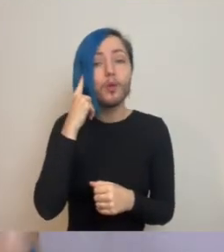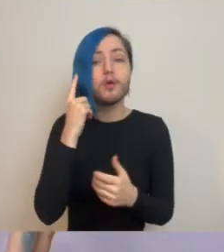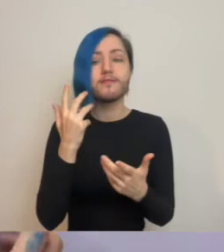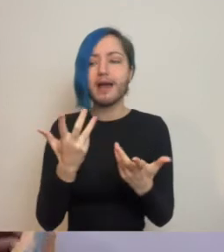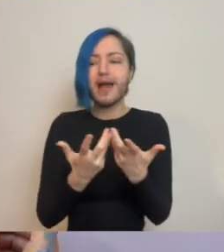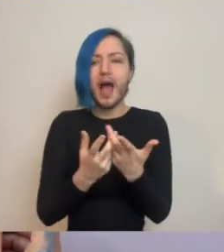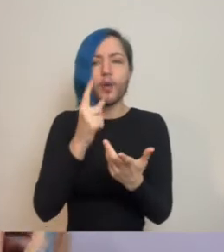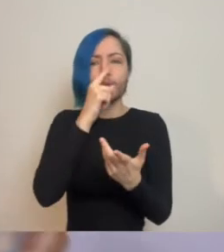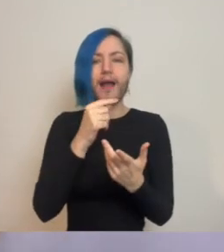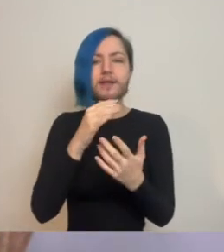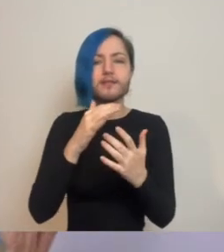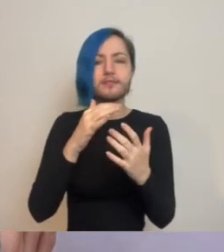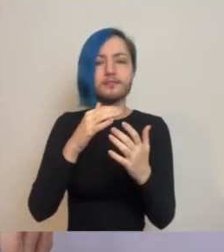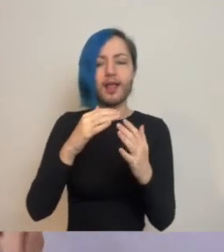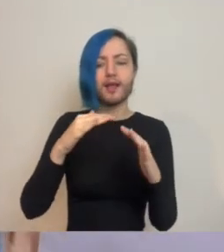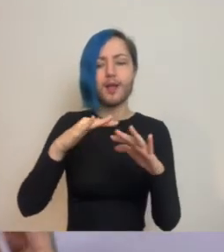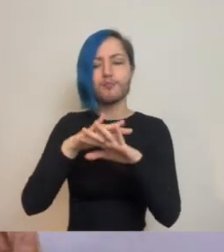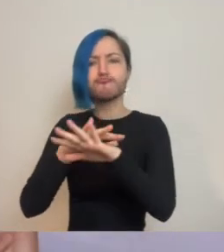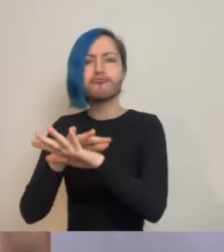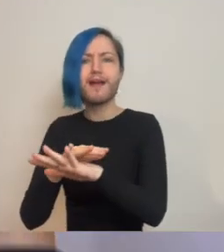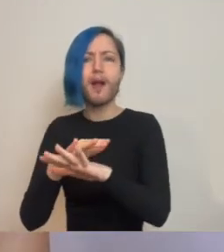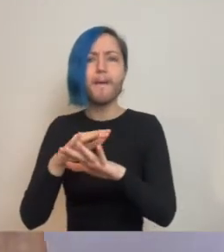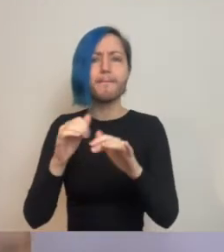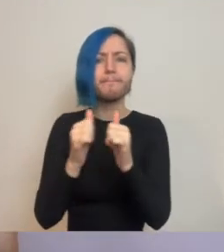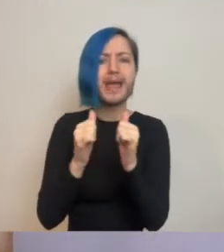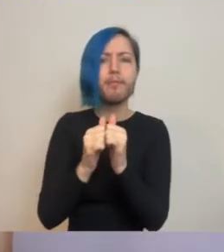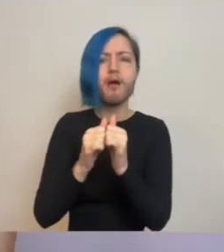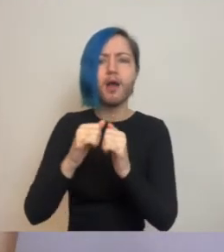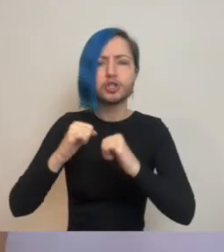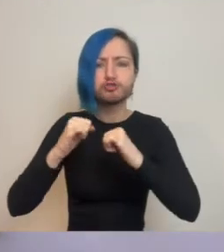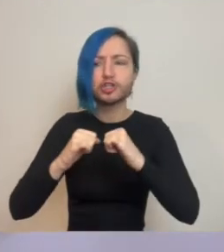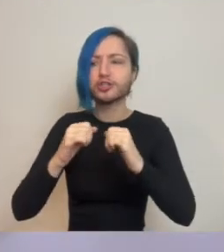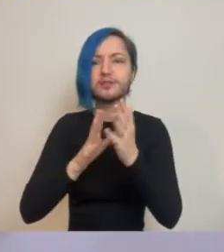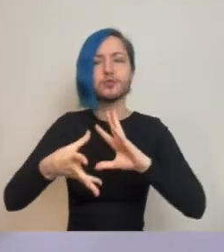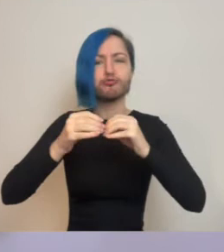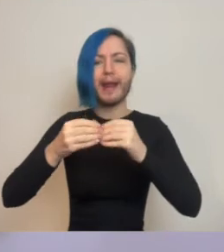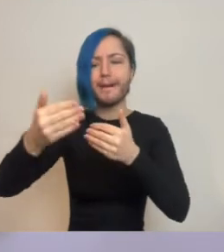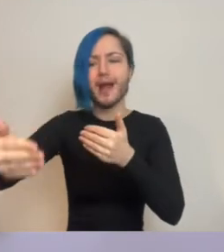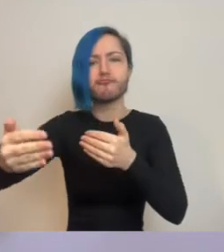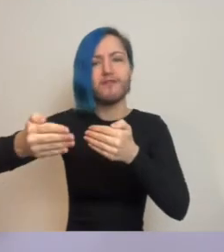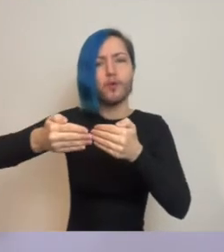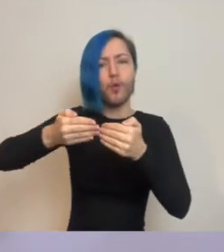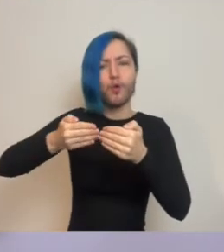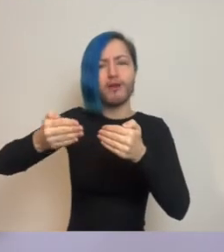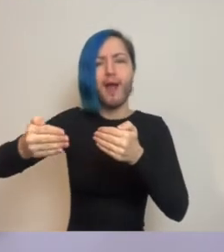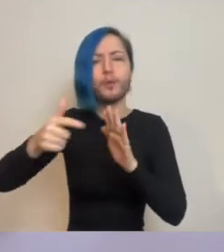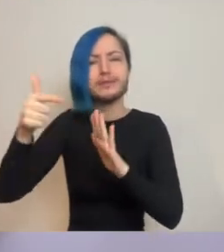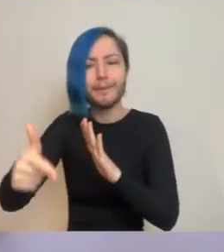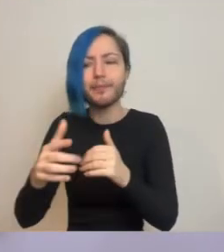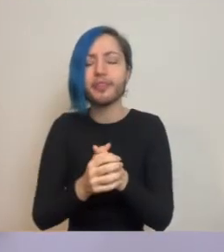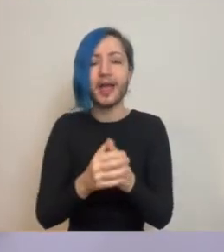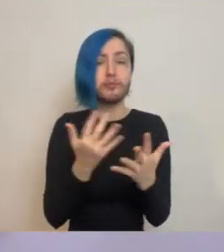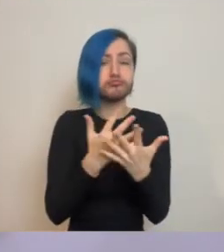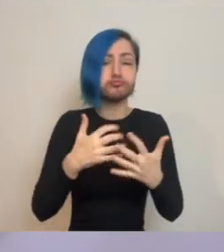break up the way that the paper is constructed to feel like we've got like backgrounds and foregrounds, and we've got lots of exciting different things going on